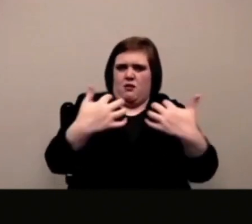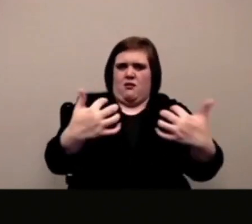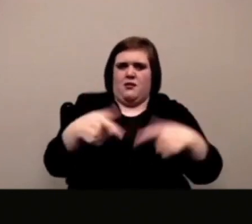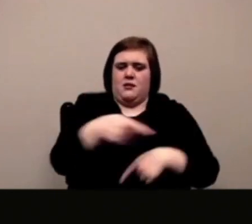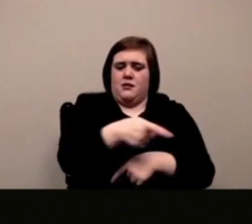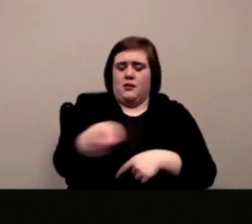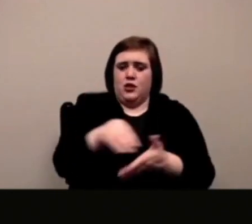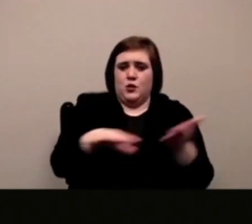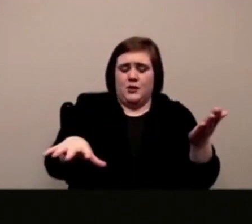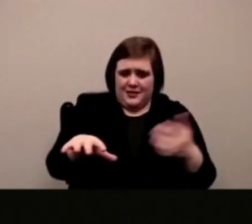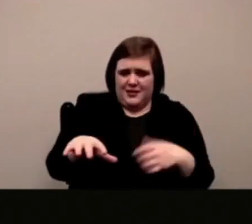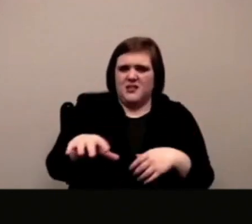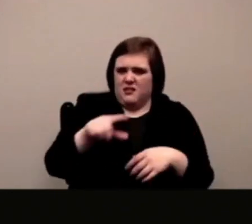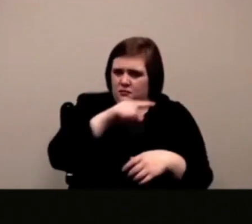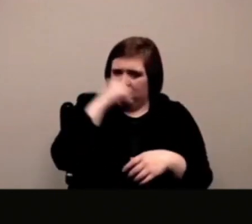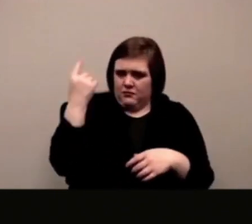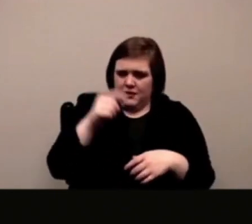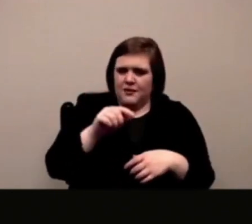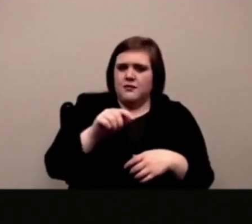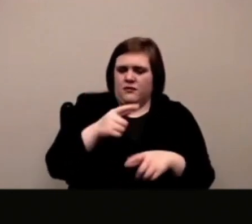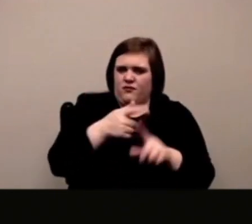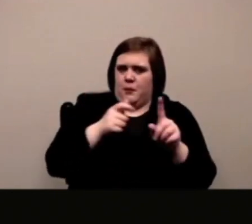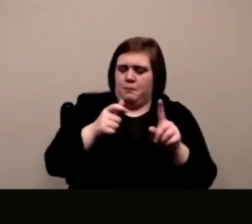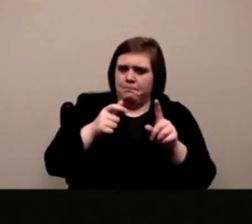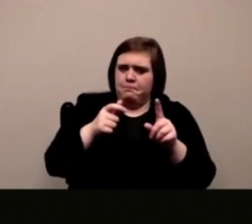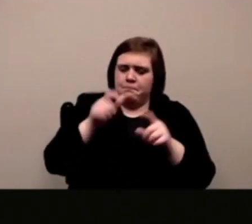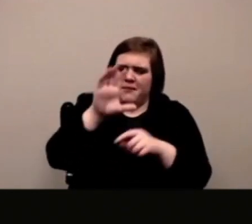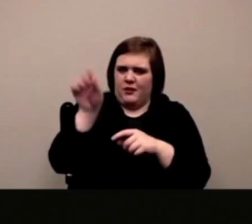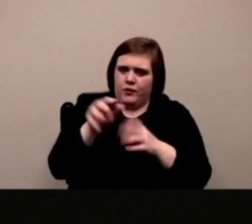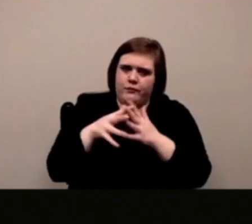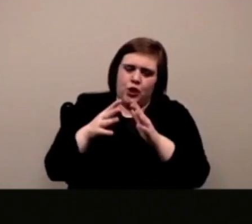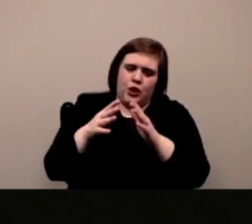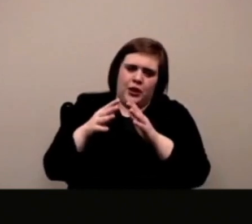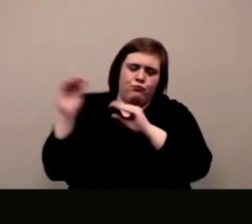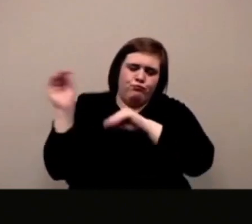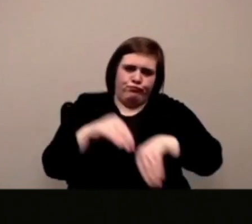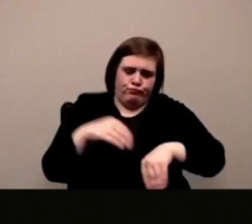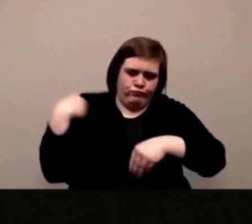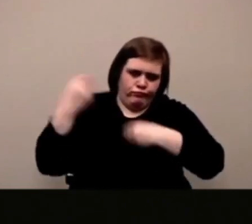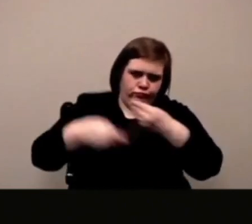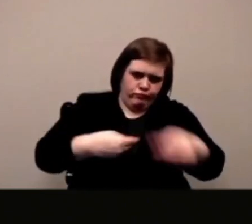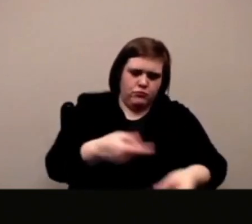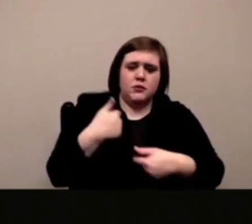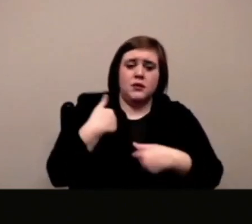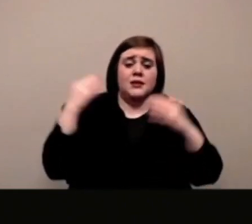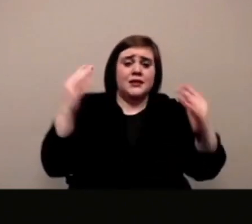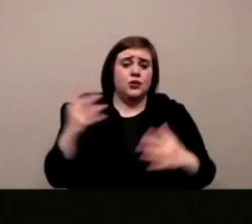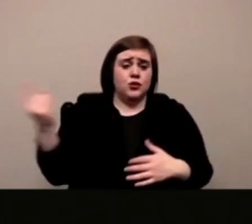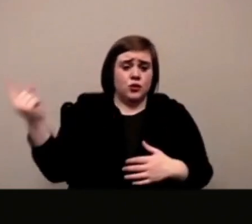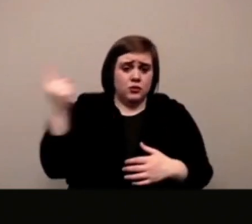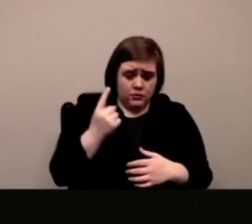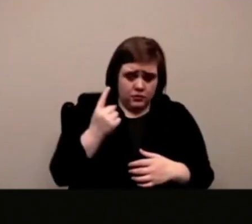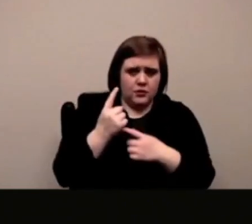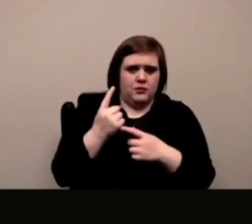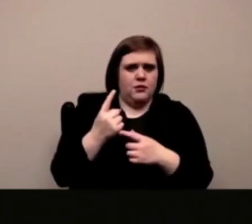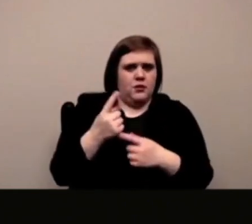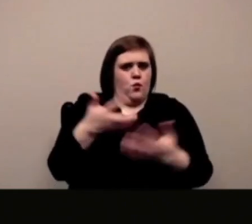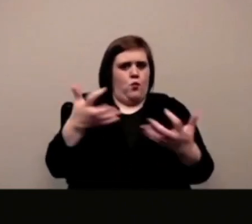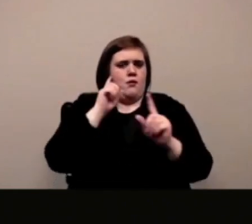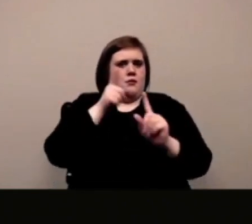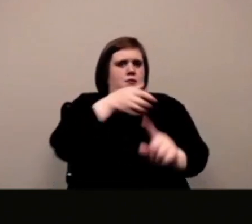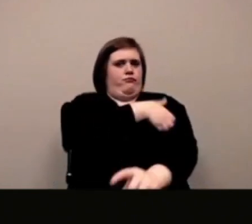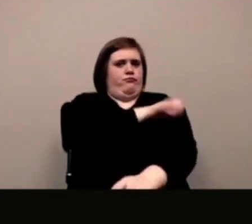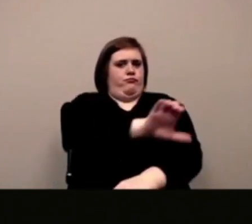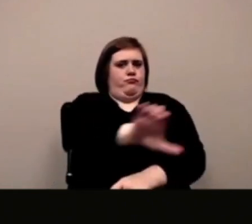of African-American descent. So what happens is that, they bring in a teacher who's about, empowering these students and